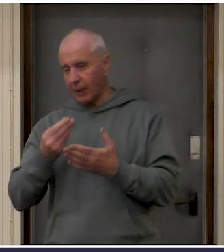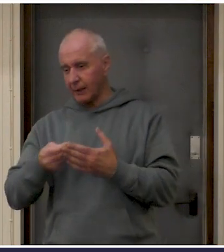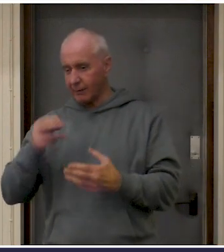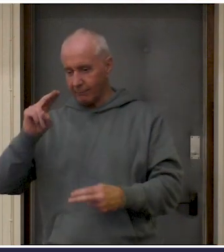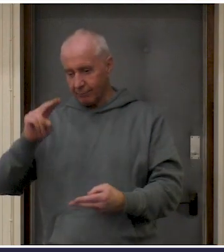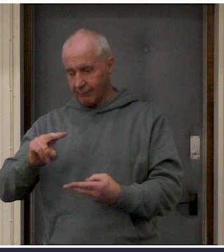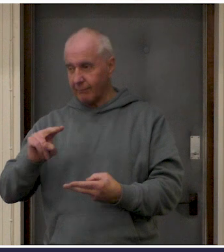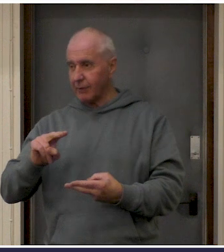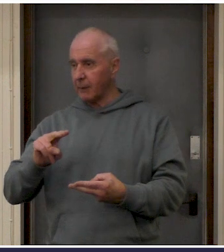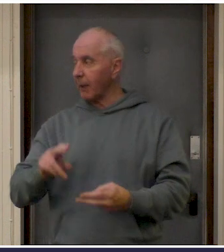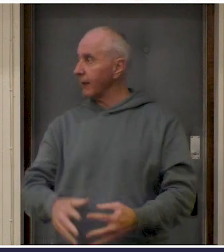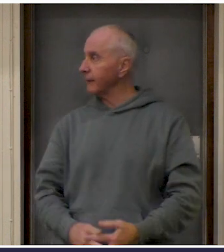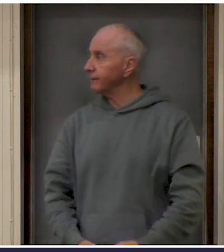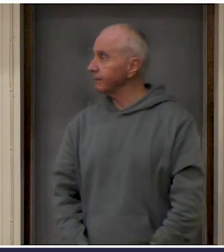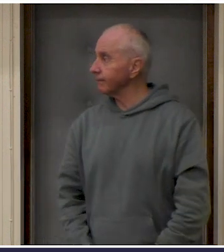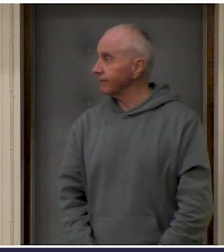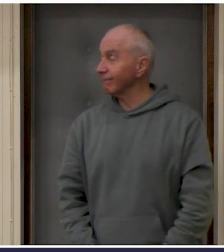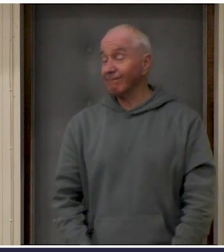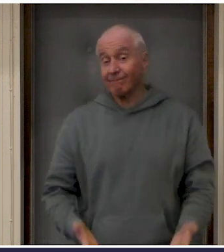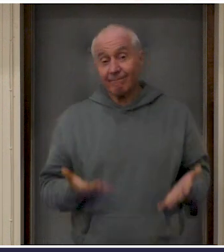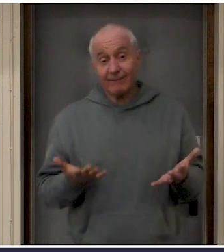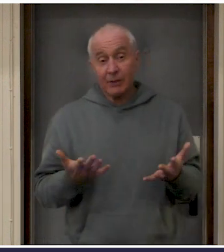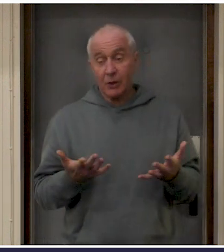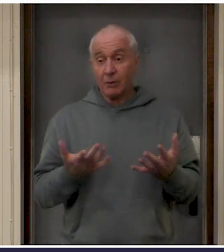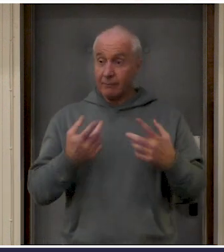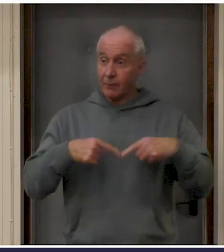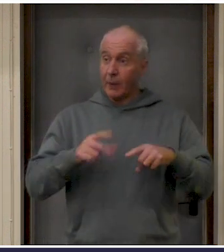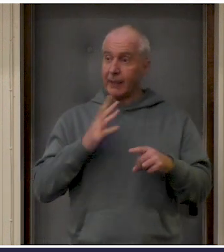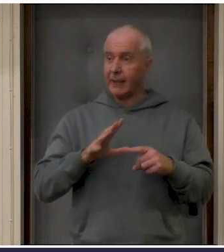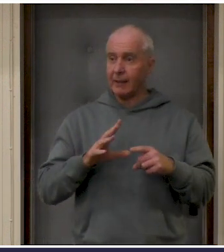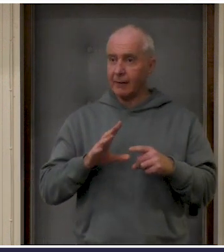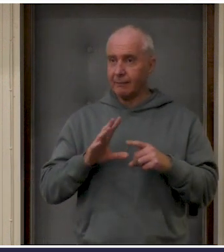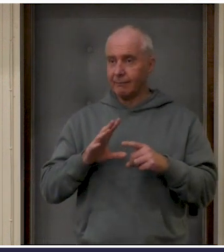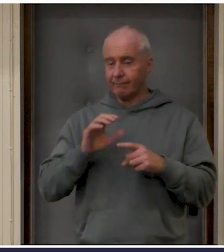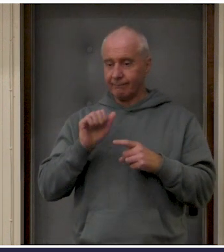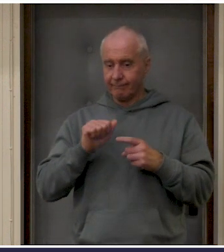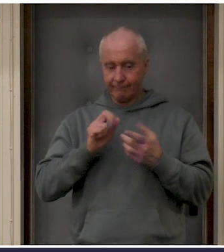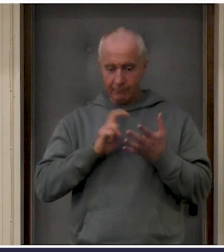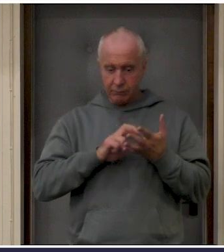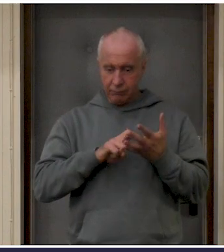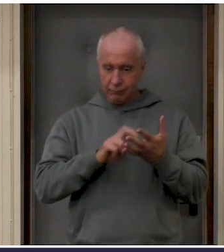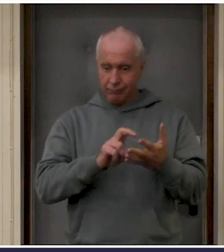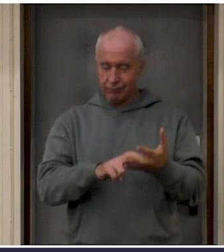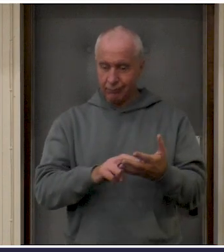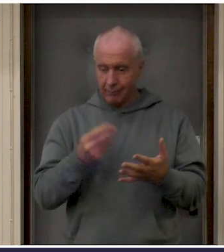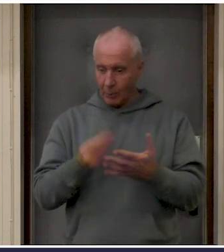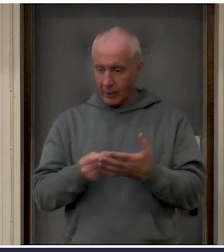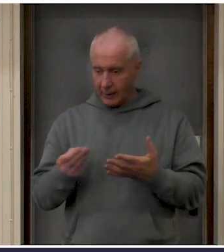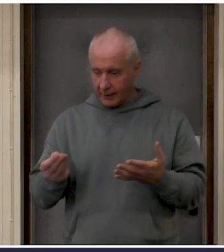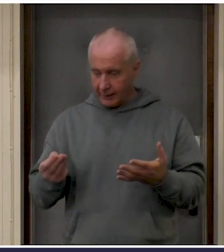moderately expensive. So we need to get that pipeline of orders and finance flowing such that